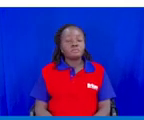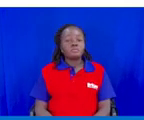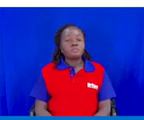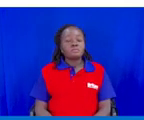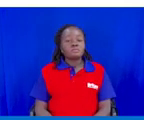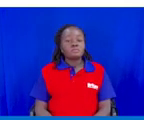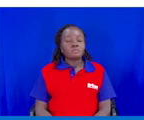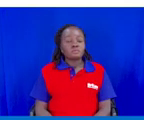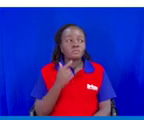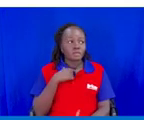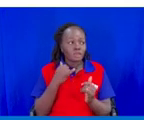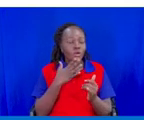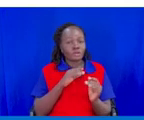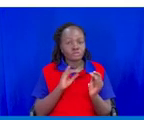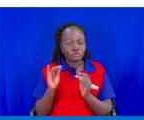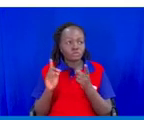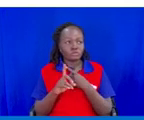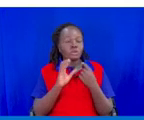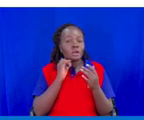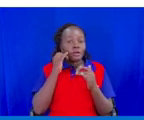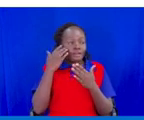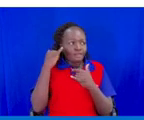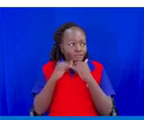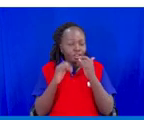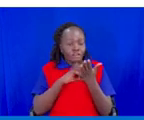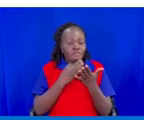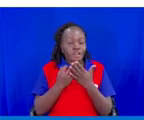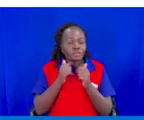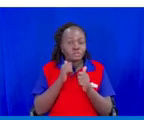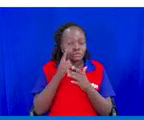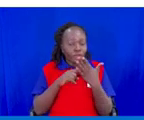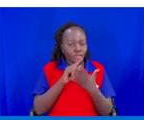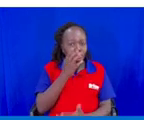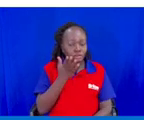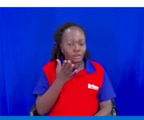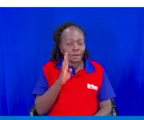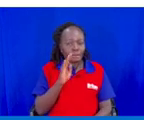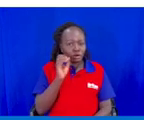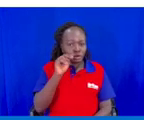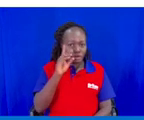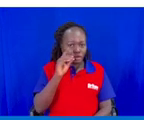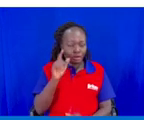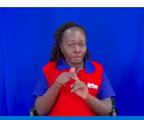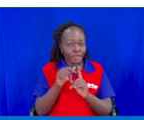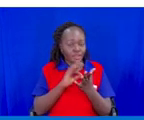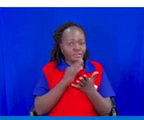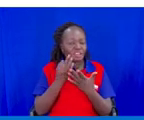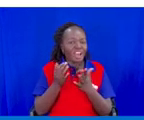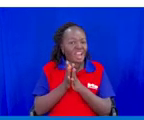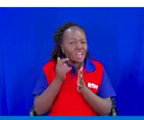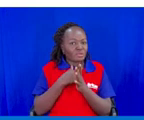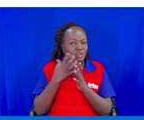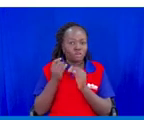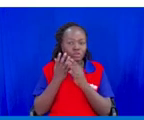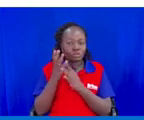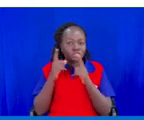Unit holders, I'll move to our final fund, which is the bond plus fund. and I will go through the statement